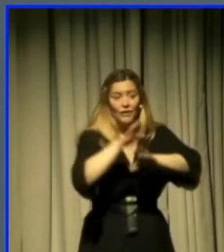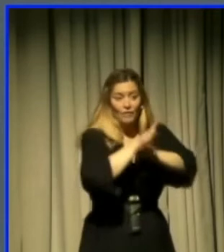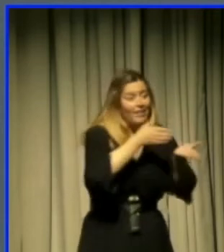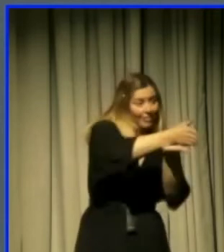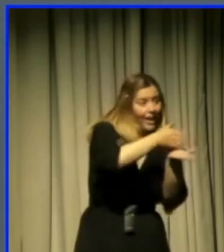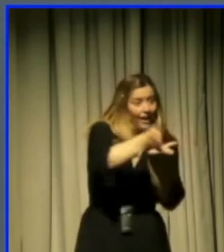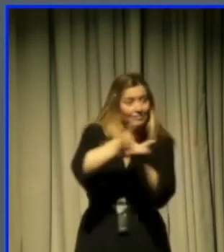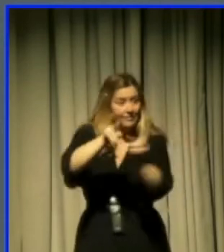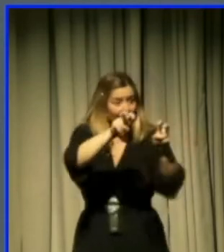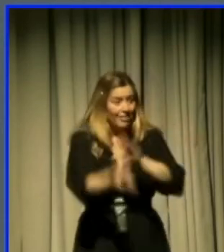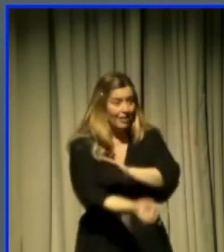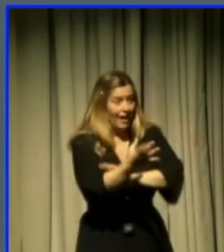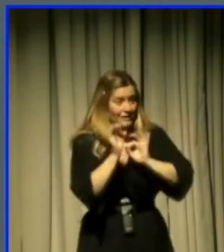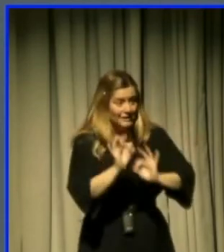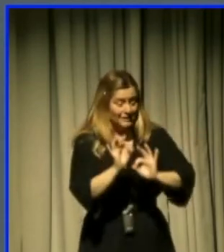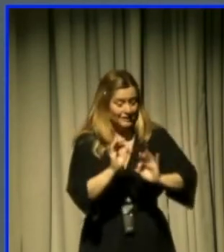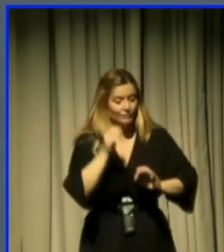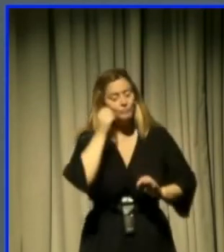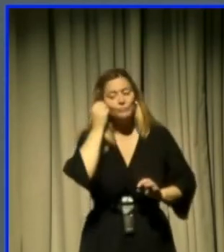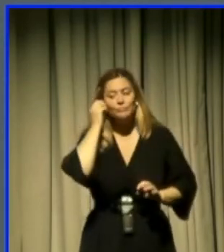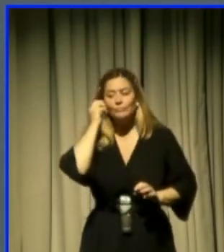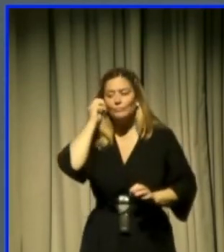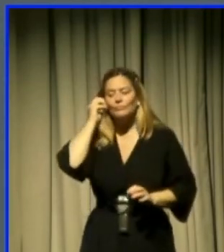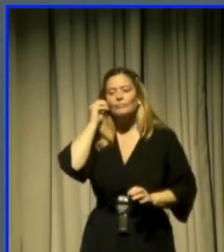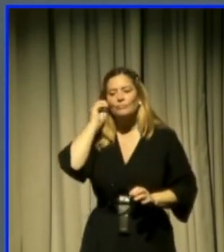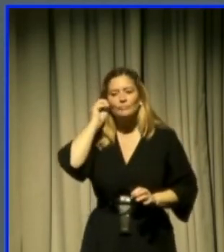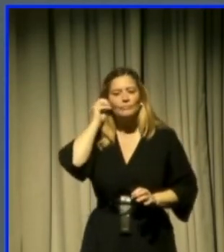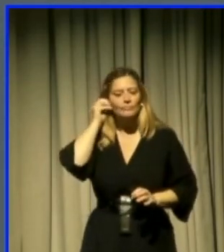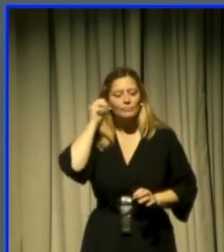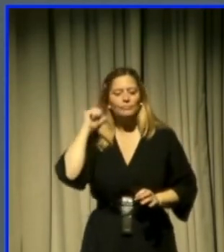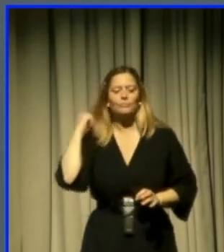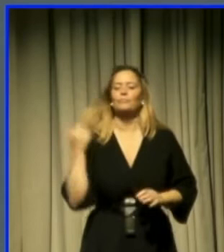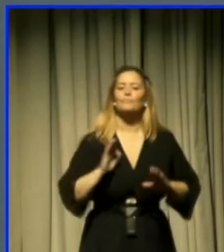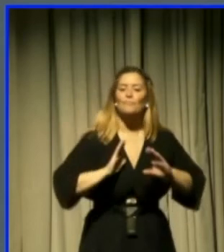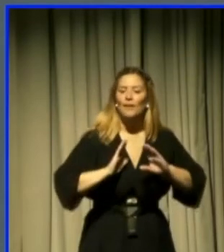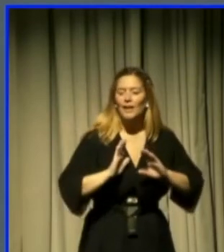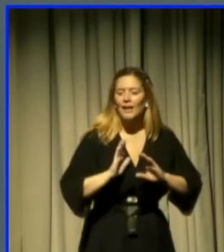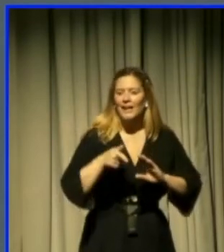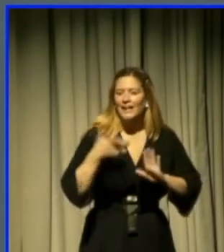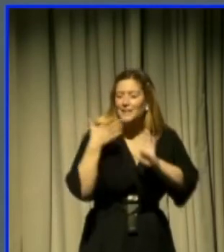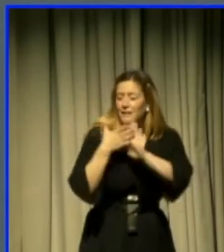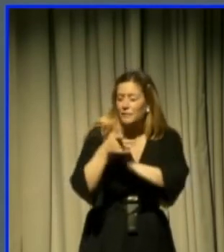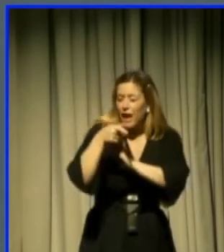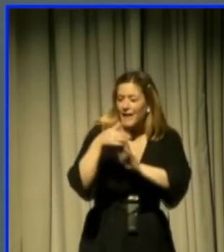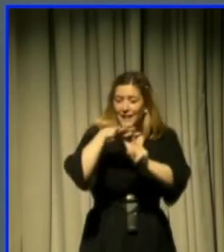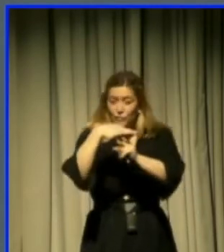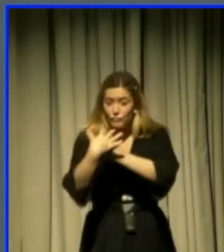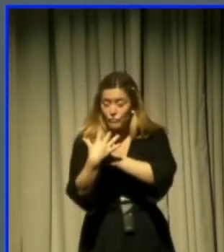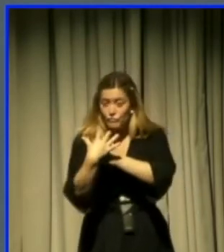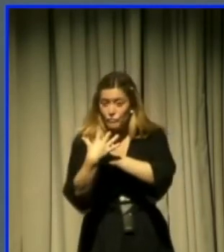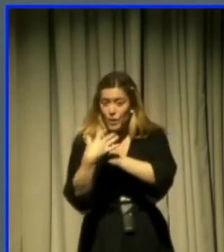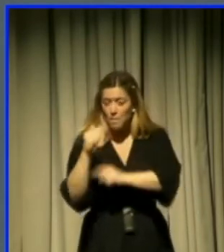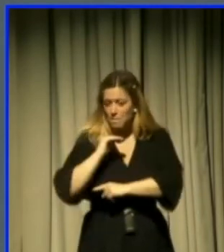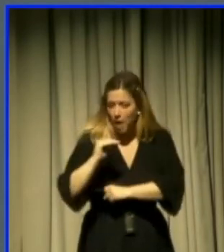course, it's not that it's bad per se, but because of course we build society by